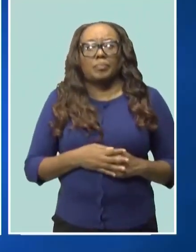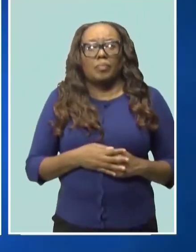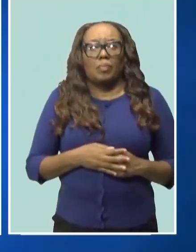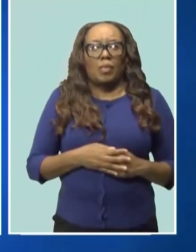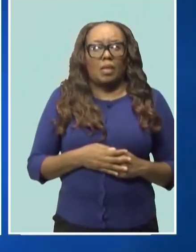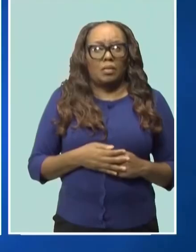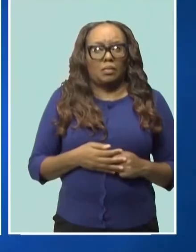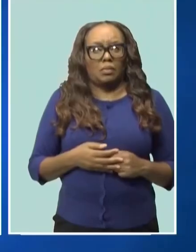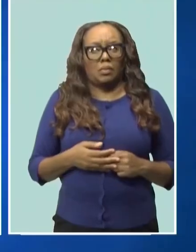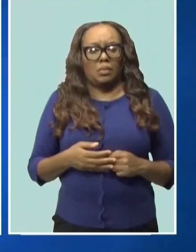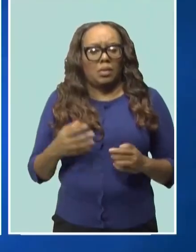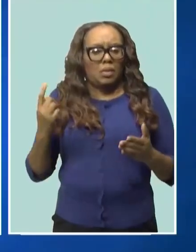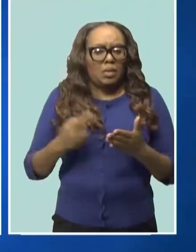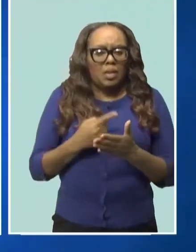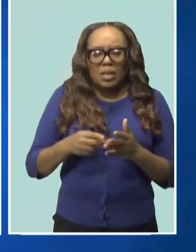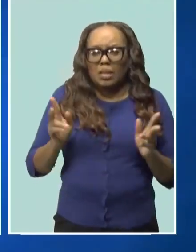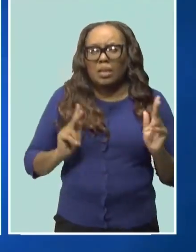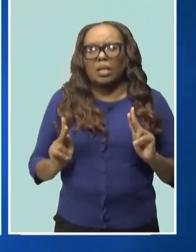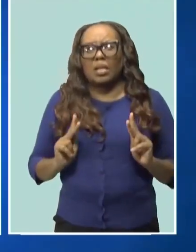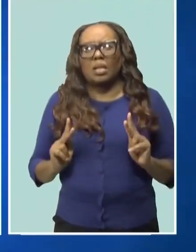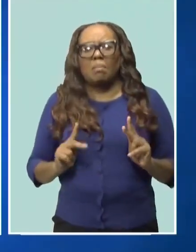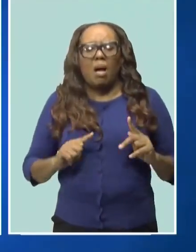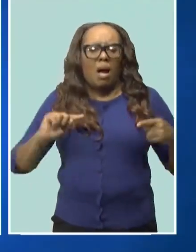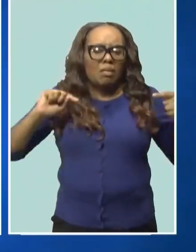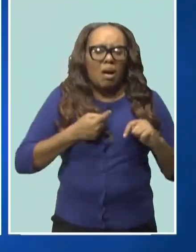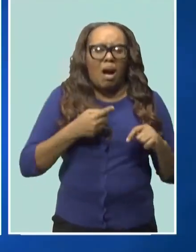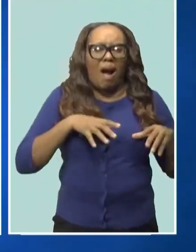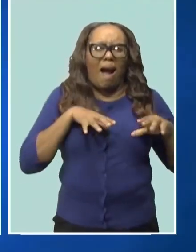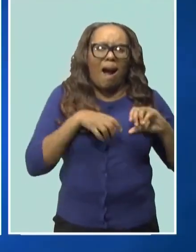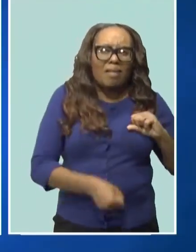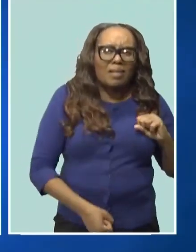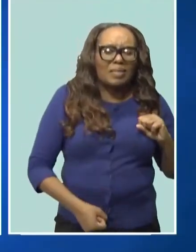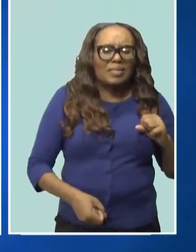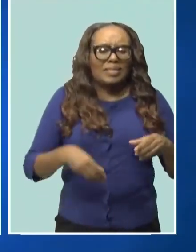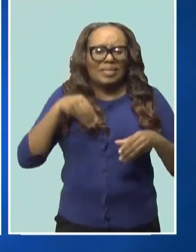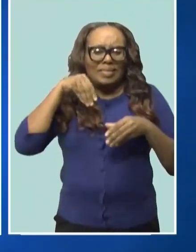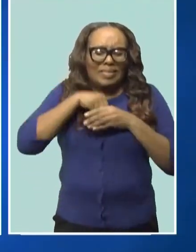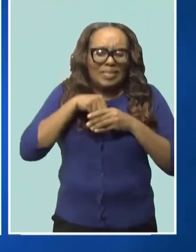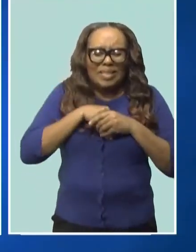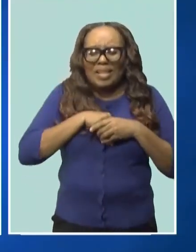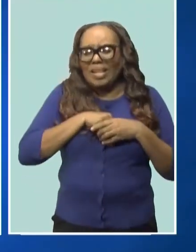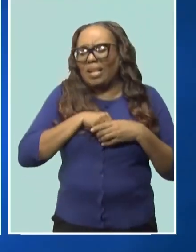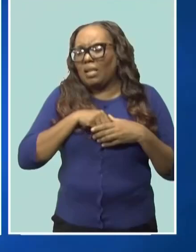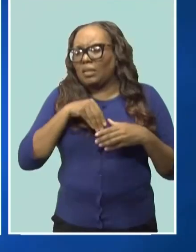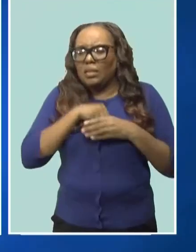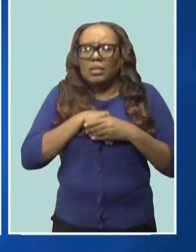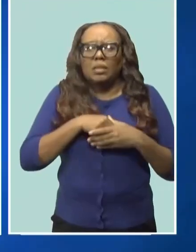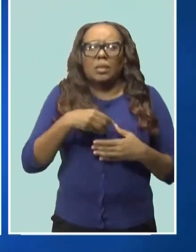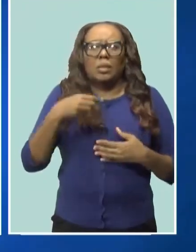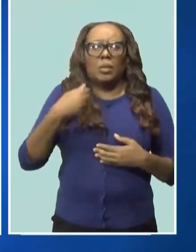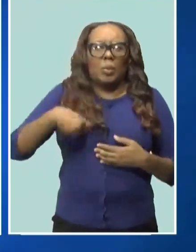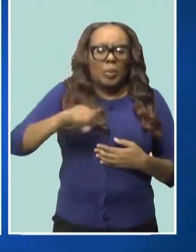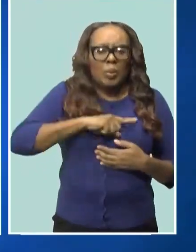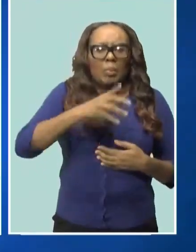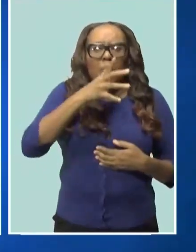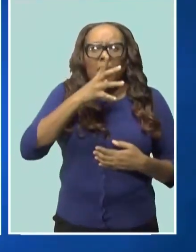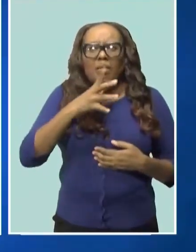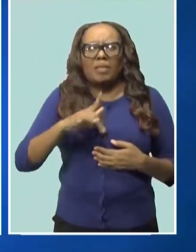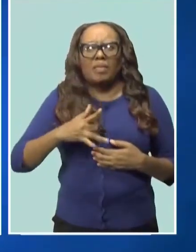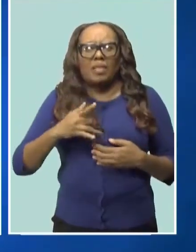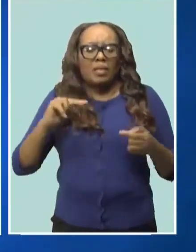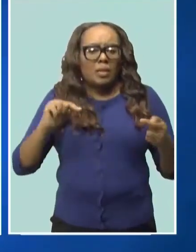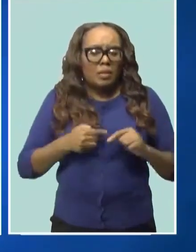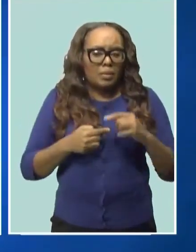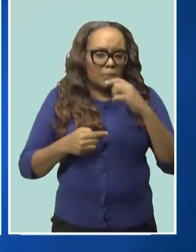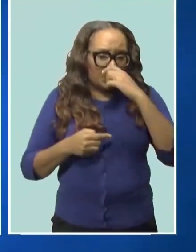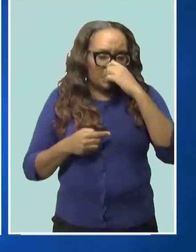and going bar fees and all that. Ain't hurt. Hurt is from inside. And we as a mother that feel hurt. He got so much family